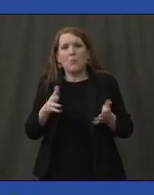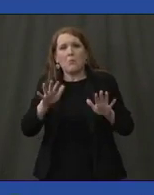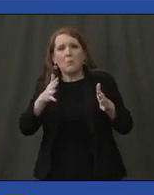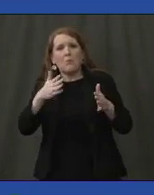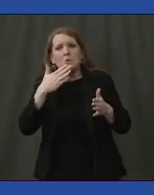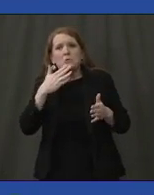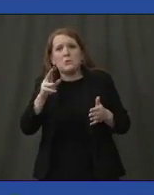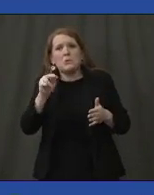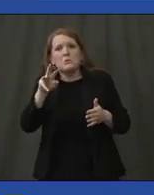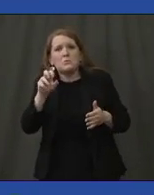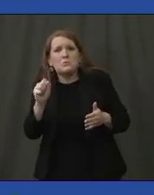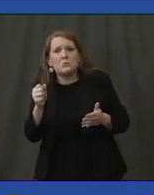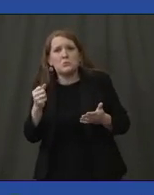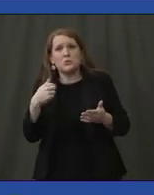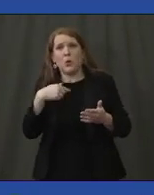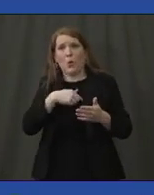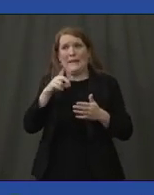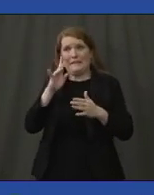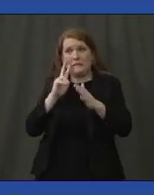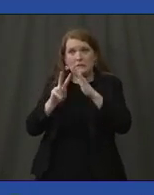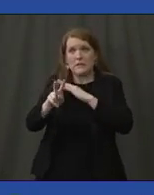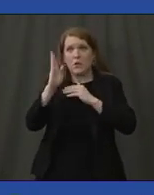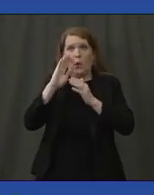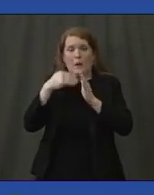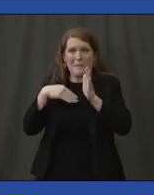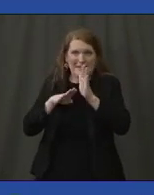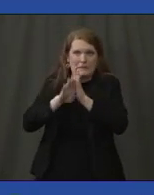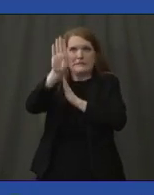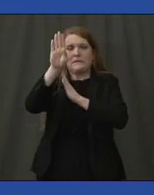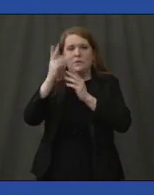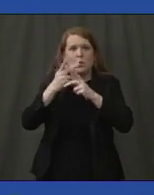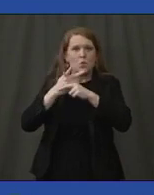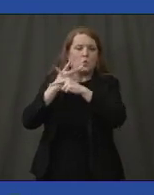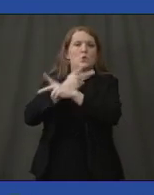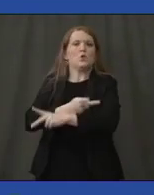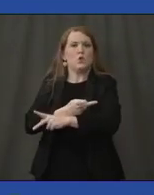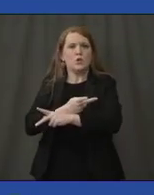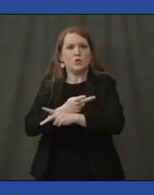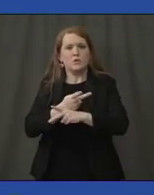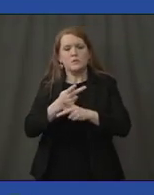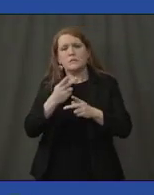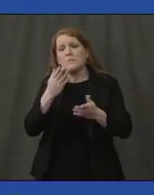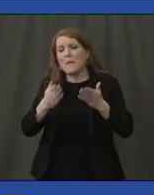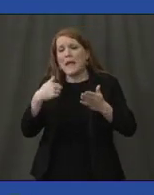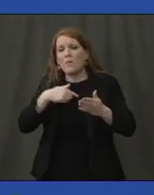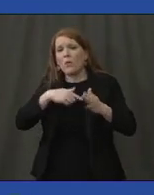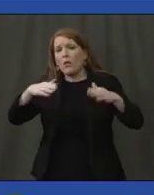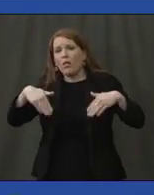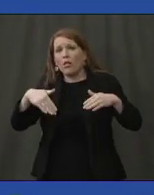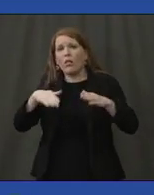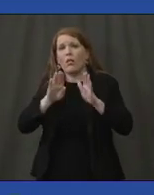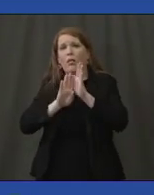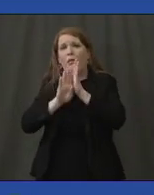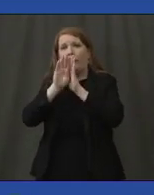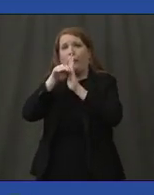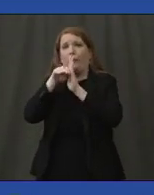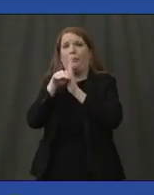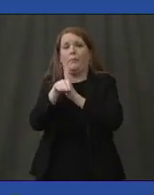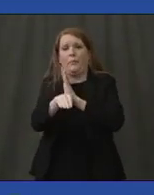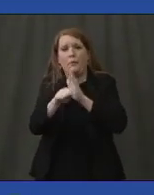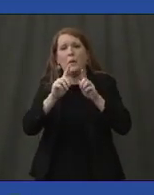severe. We might not have been flattening out the curve, or at least making it more linear, and this gives us a lot more room to breathe.